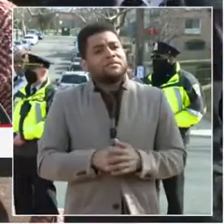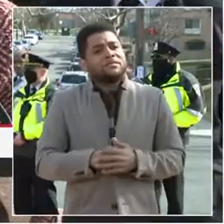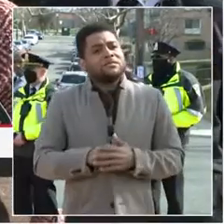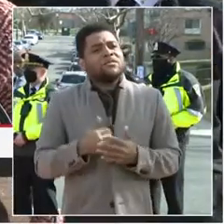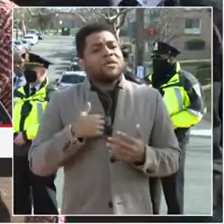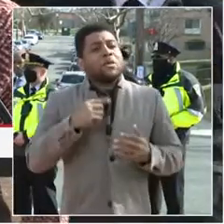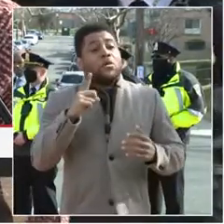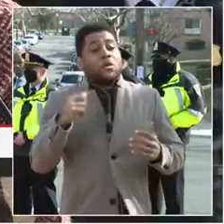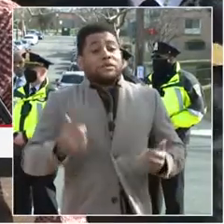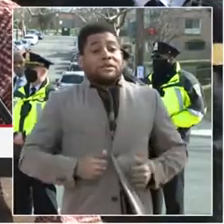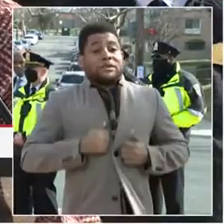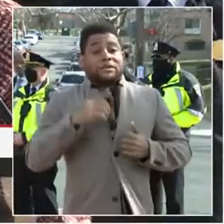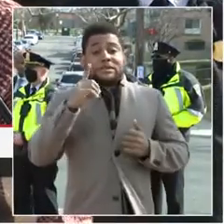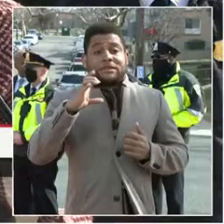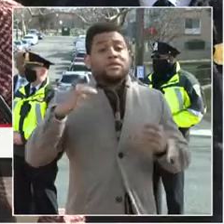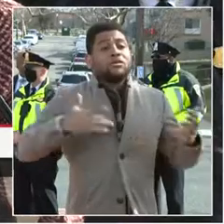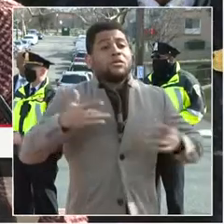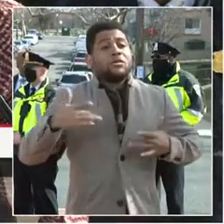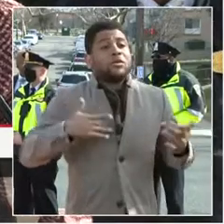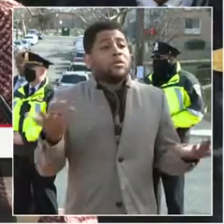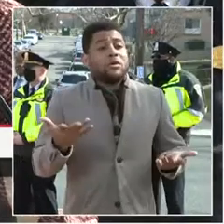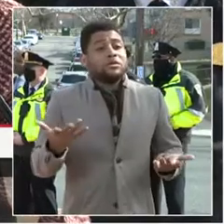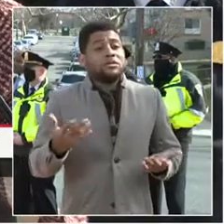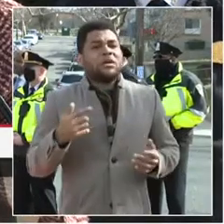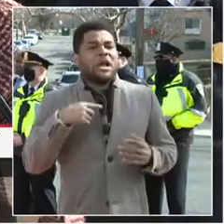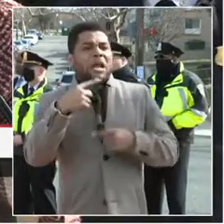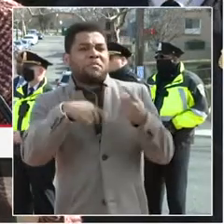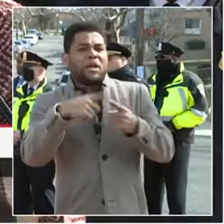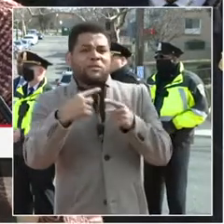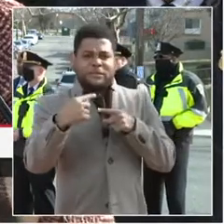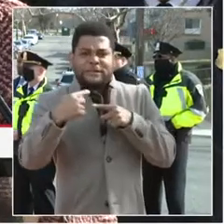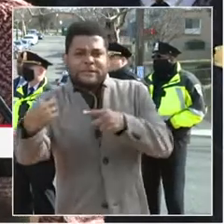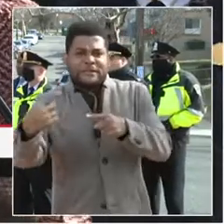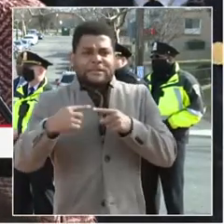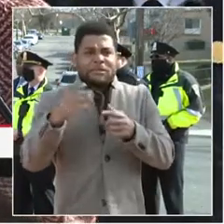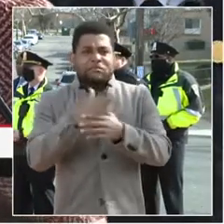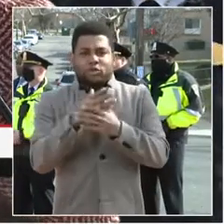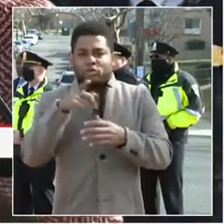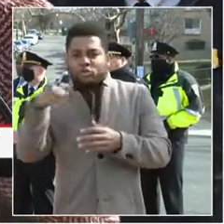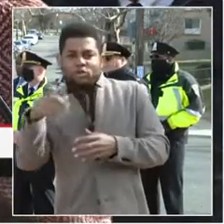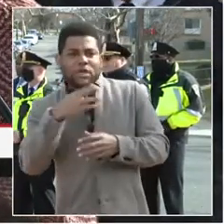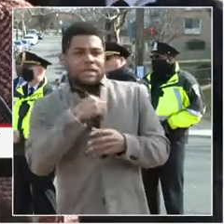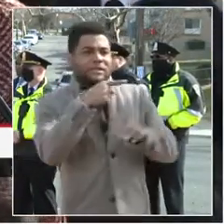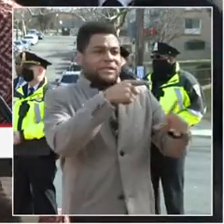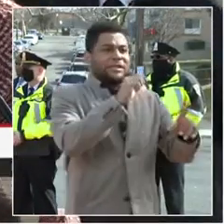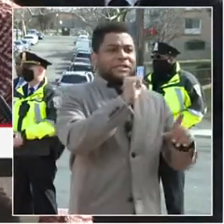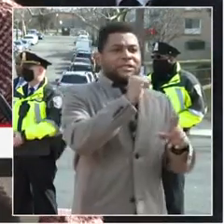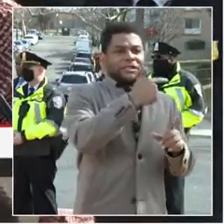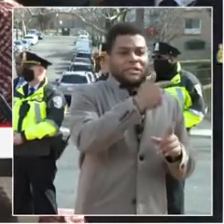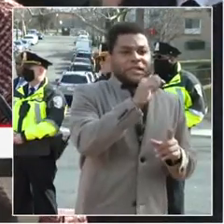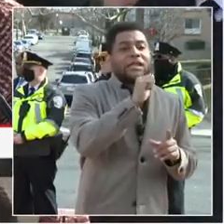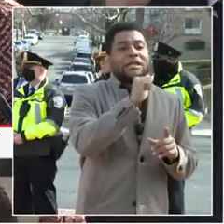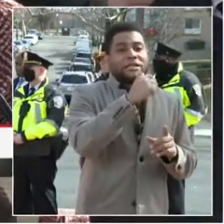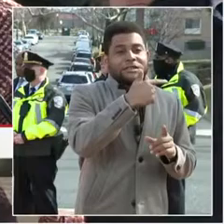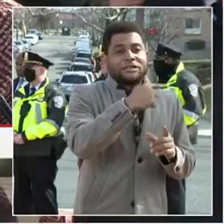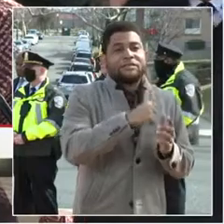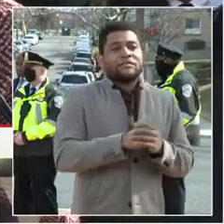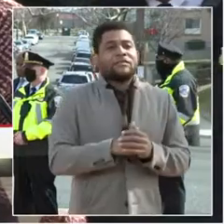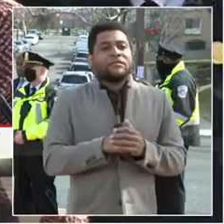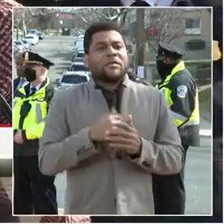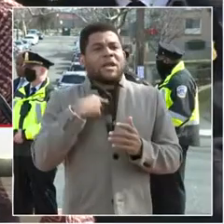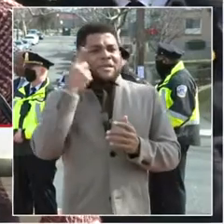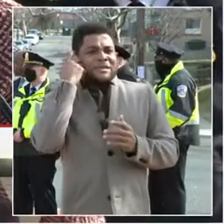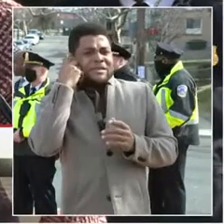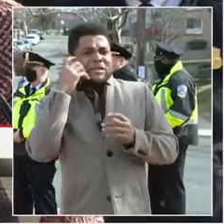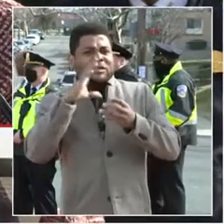who are concerned about this back and forth between you two, can you talk about where progress has been made in discussions in recent weeks between the two offices? And then